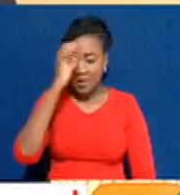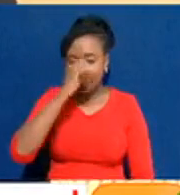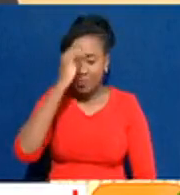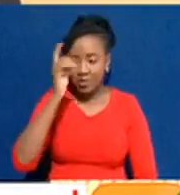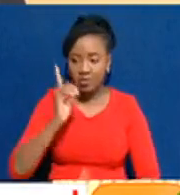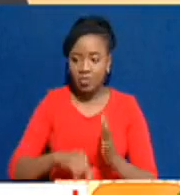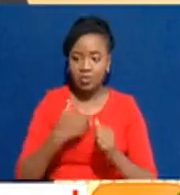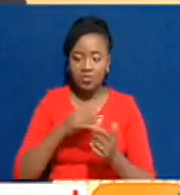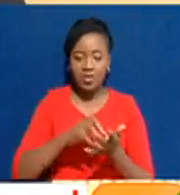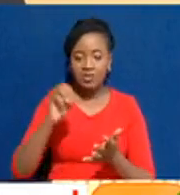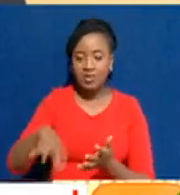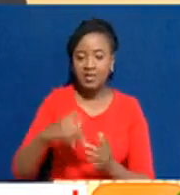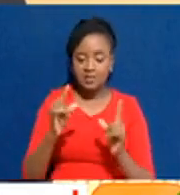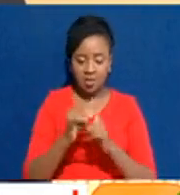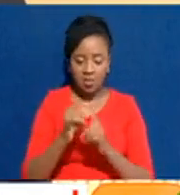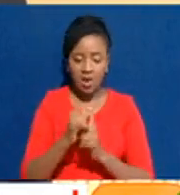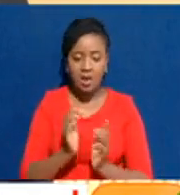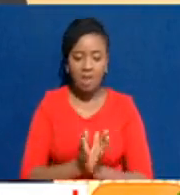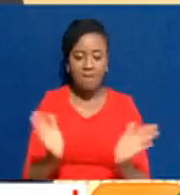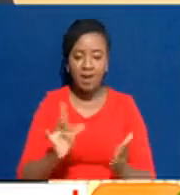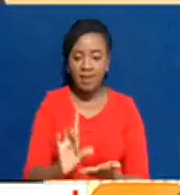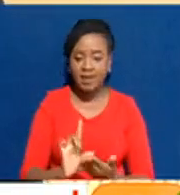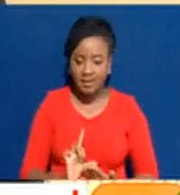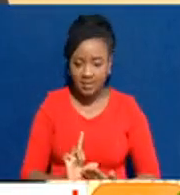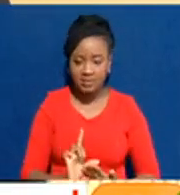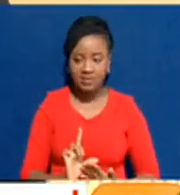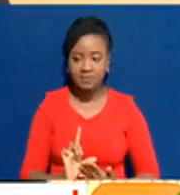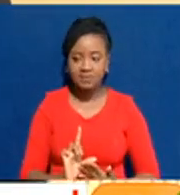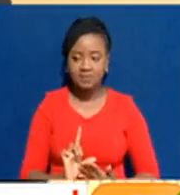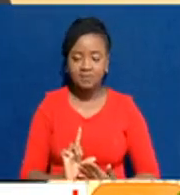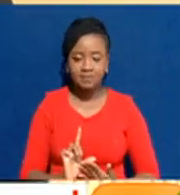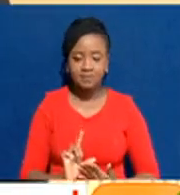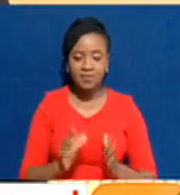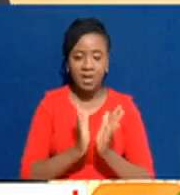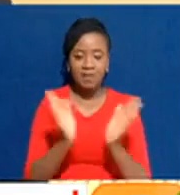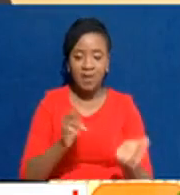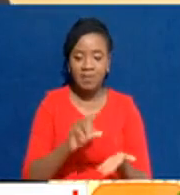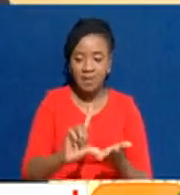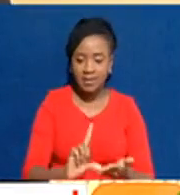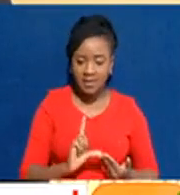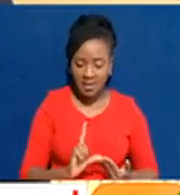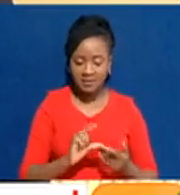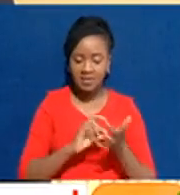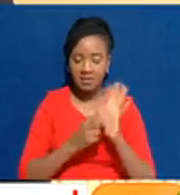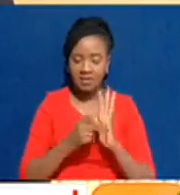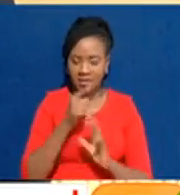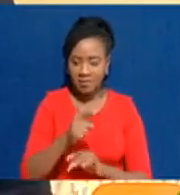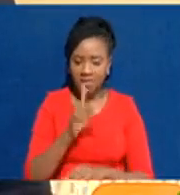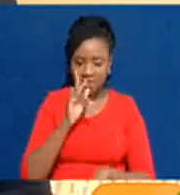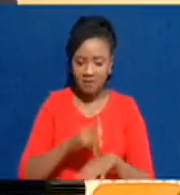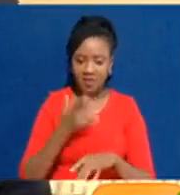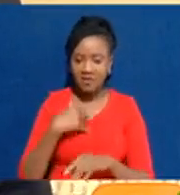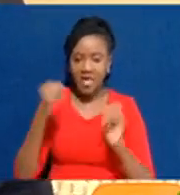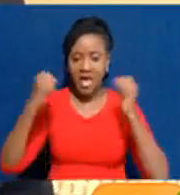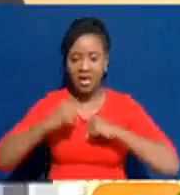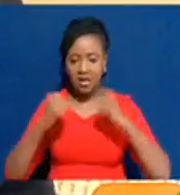deleting the word public debt from, as envisaged in clause 2, it actually delinks the contractual agreement from